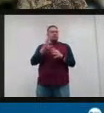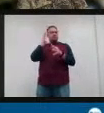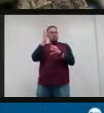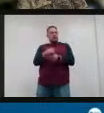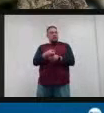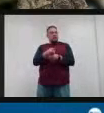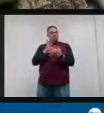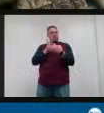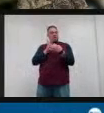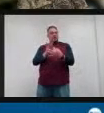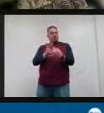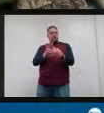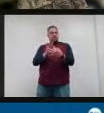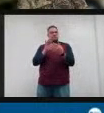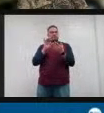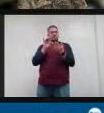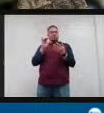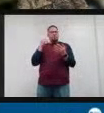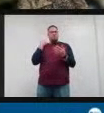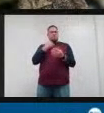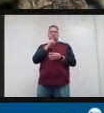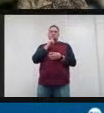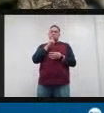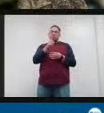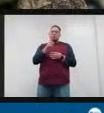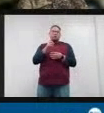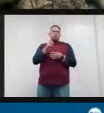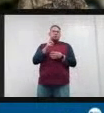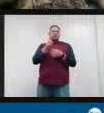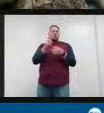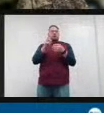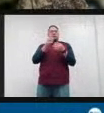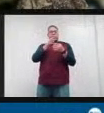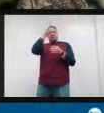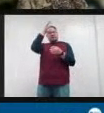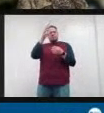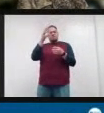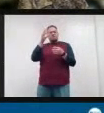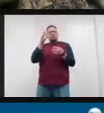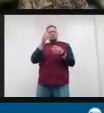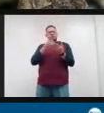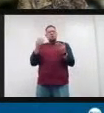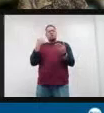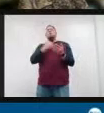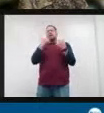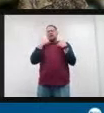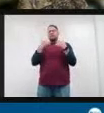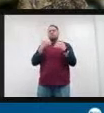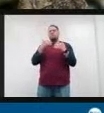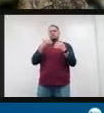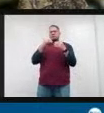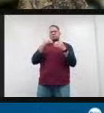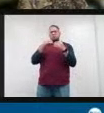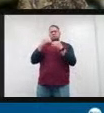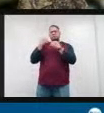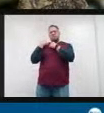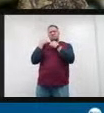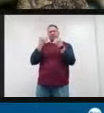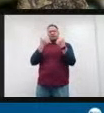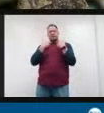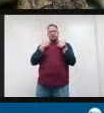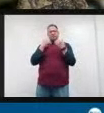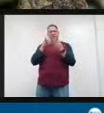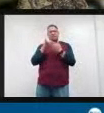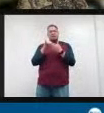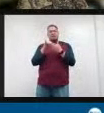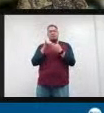relationship where we really, the parents bring, and we have a responsibility to have that kind of ethical,